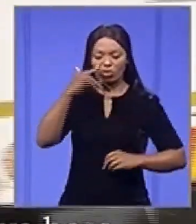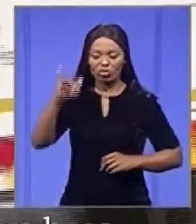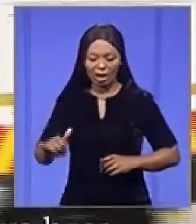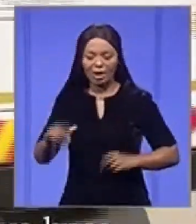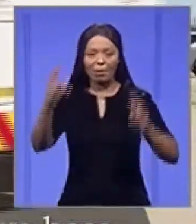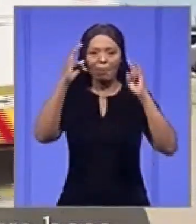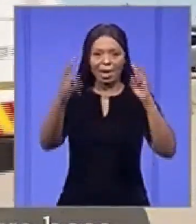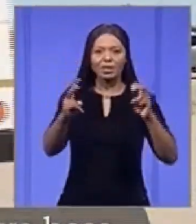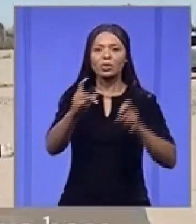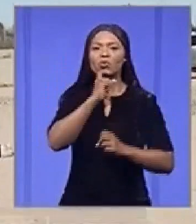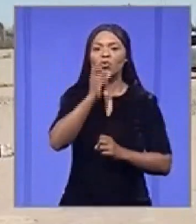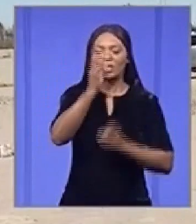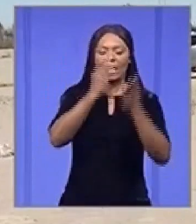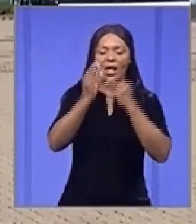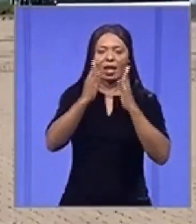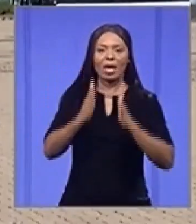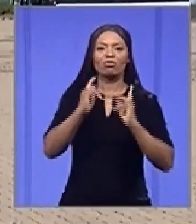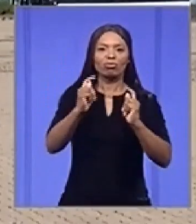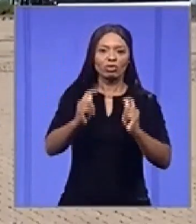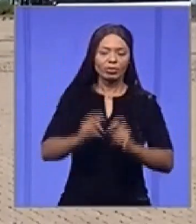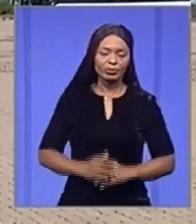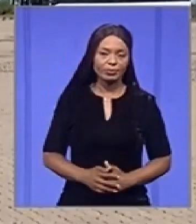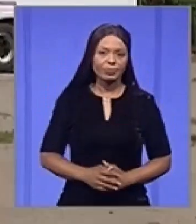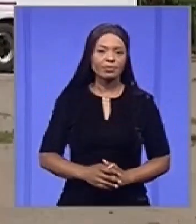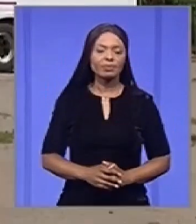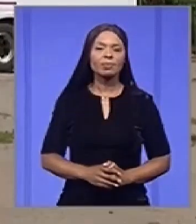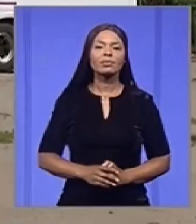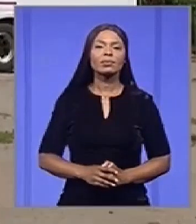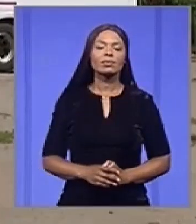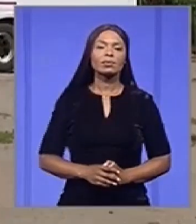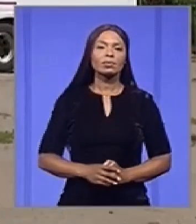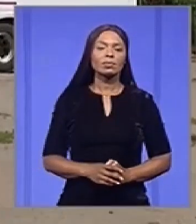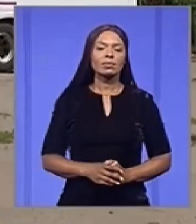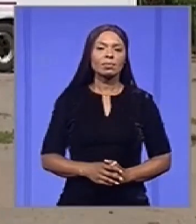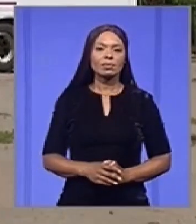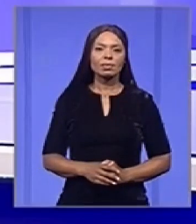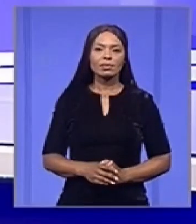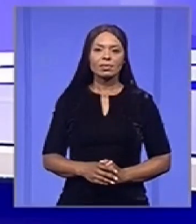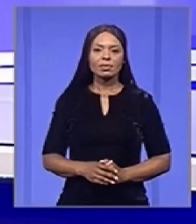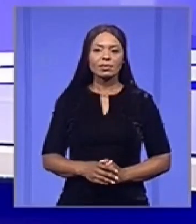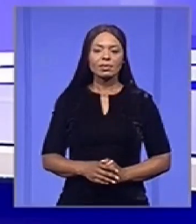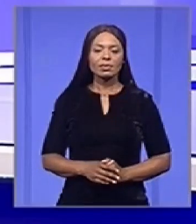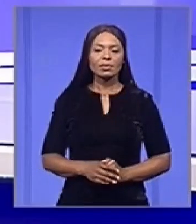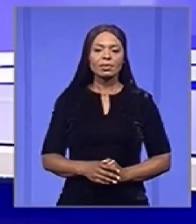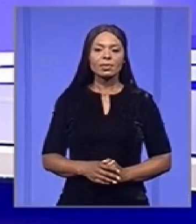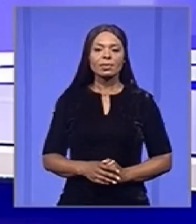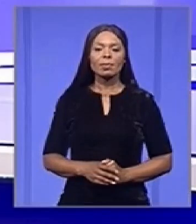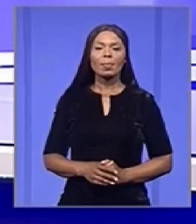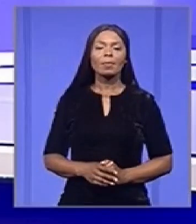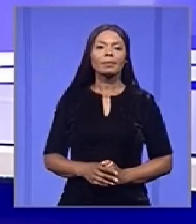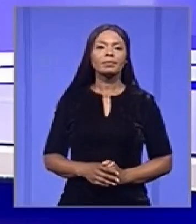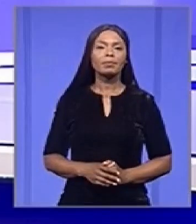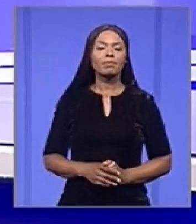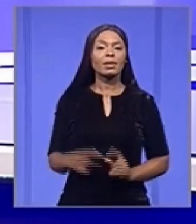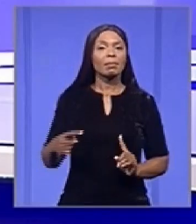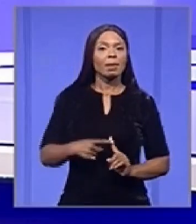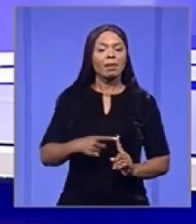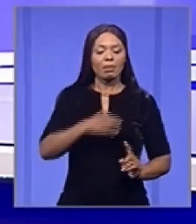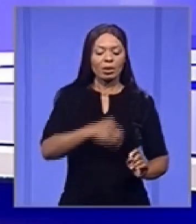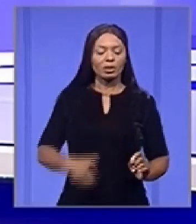Ke Thabiso Moss, SABC News, Velfredin gaufi le Lichtenburg. Puo ya mopresidente